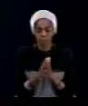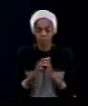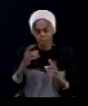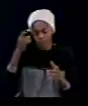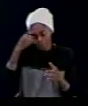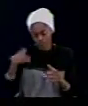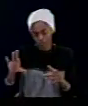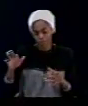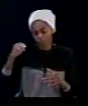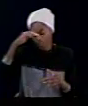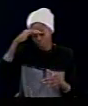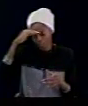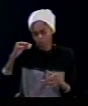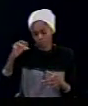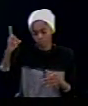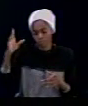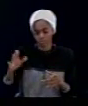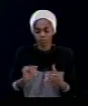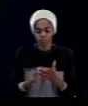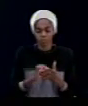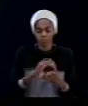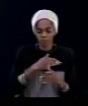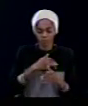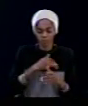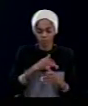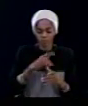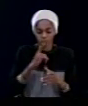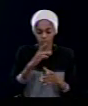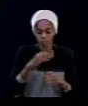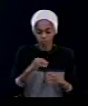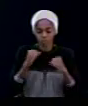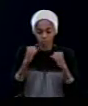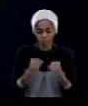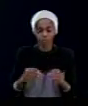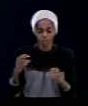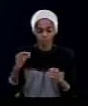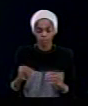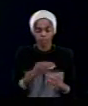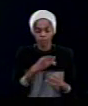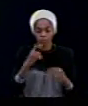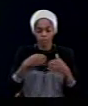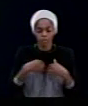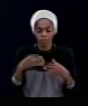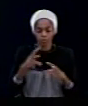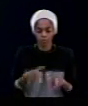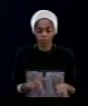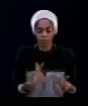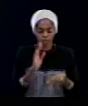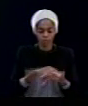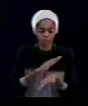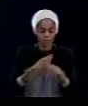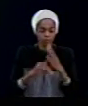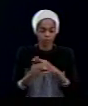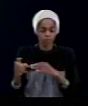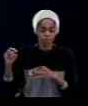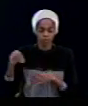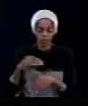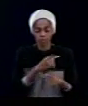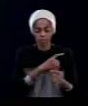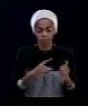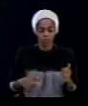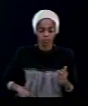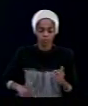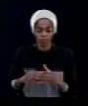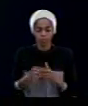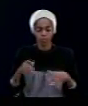and all other able ministers supporting him. Lord, I pray that your hand will be upon all of them. And Lord, miracles that has